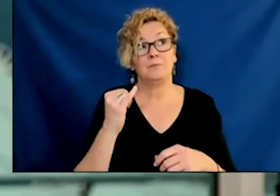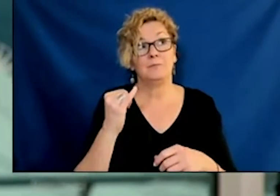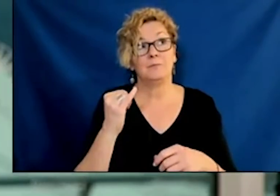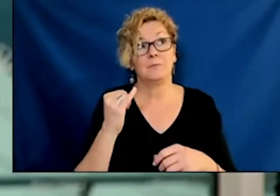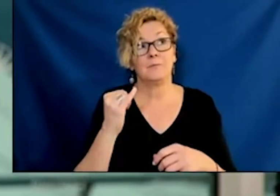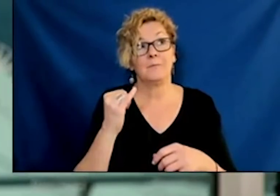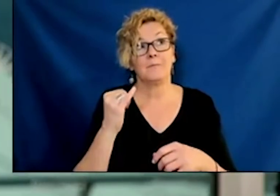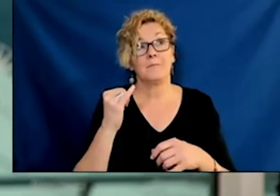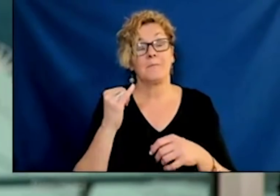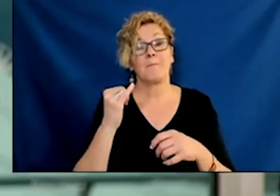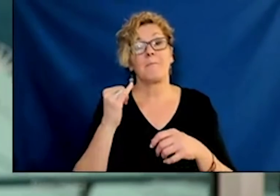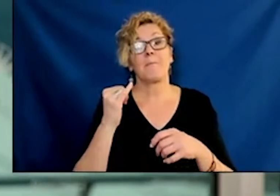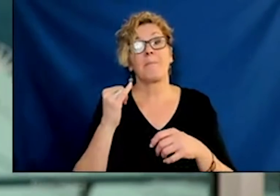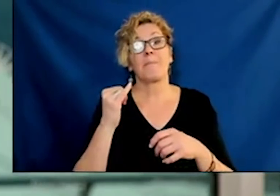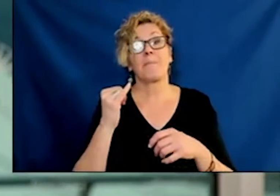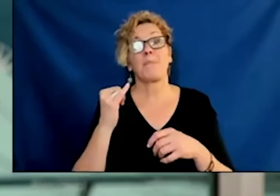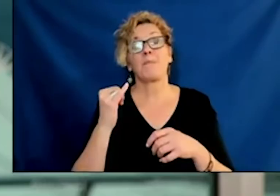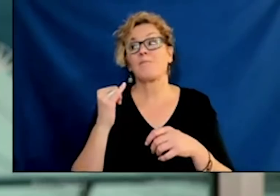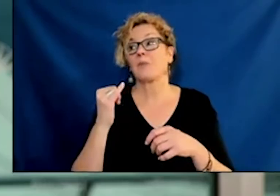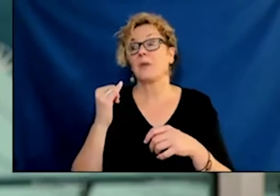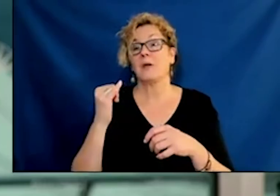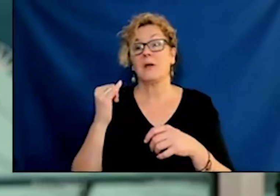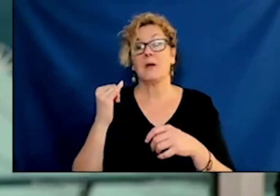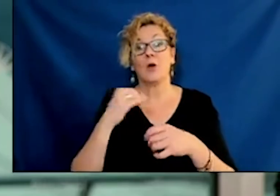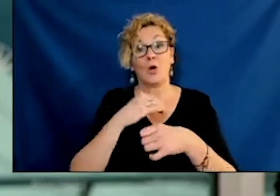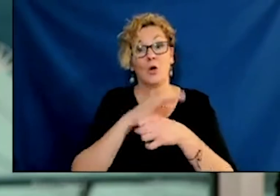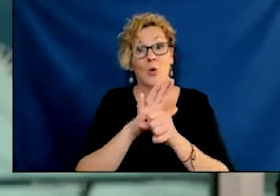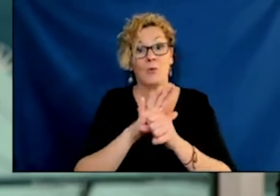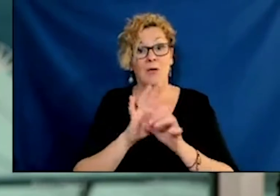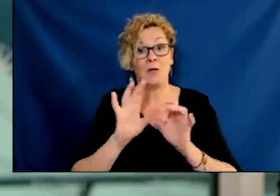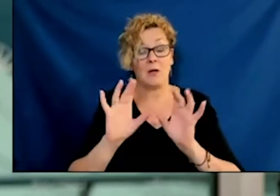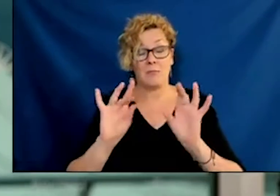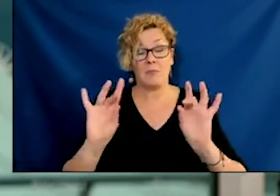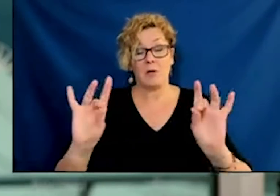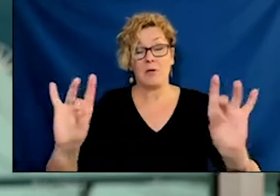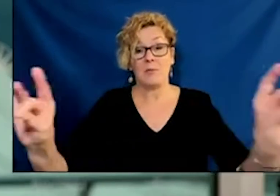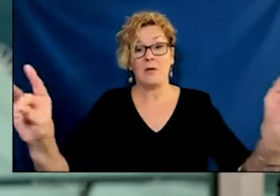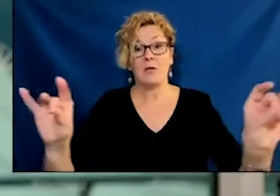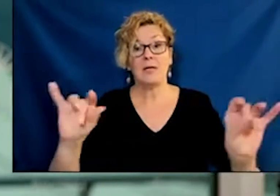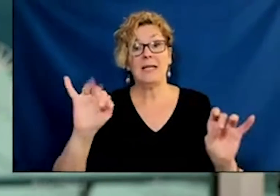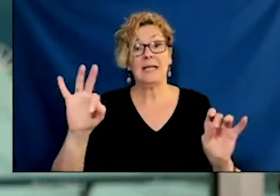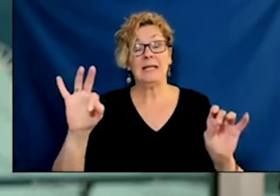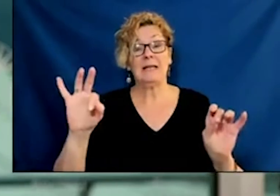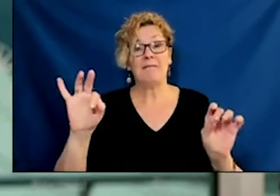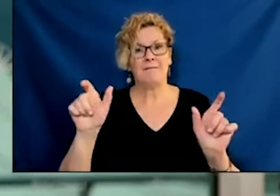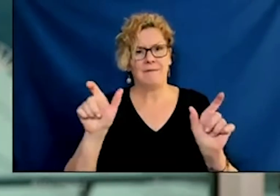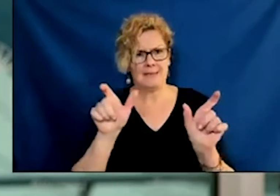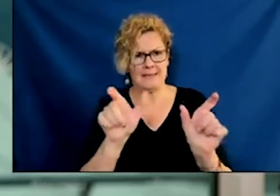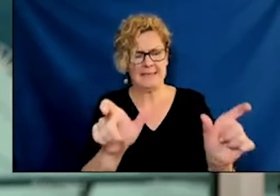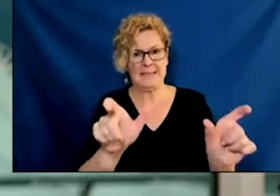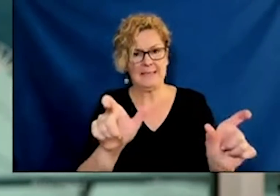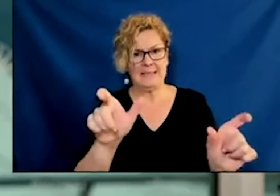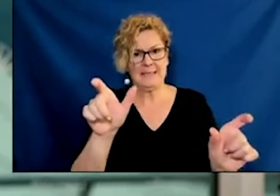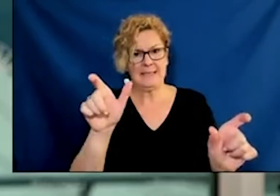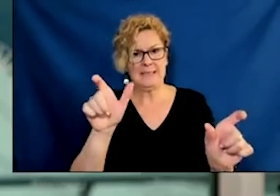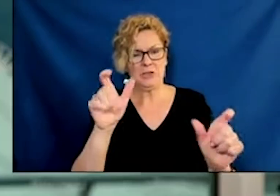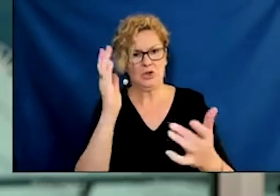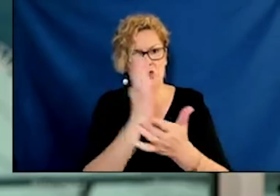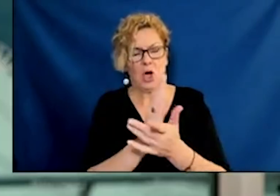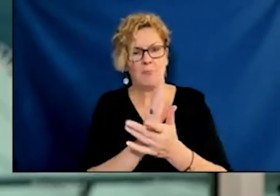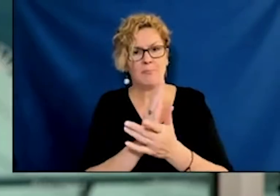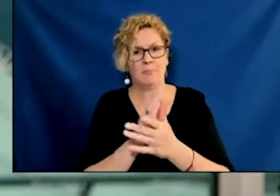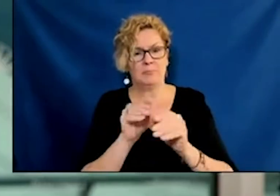in BC, the less chance there is for the virus to mutate. So all of the things that we do to stop